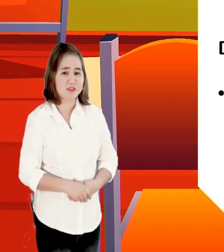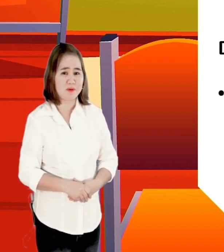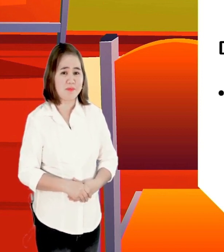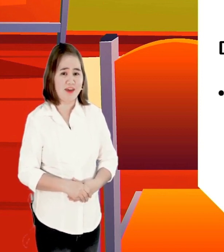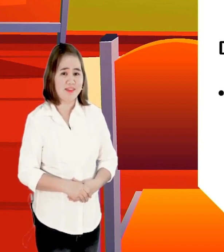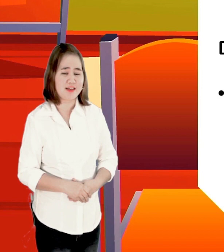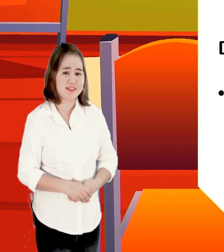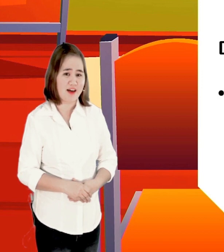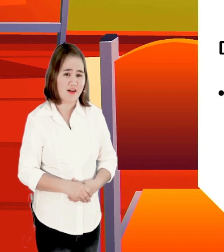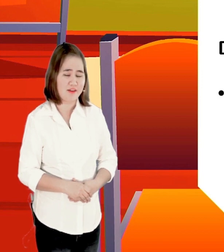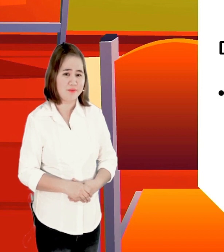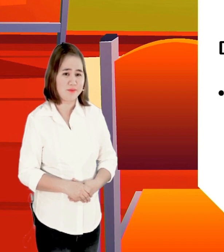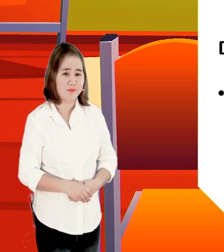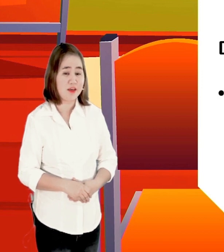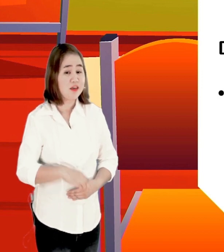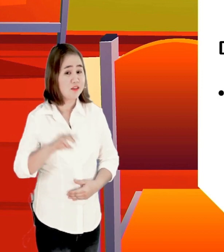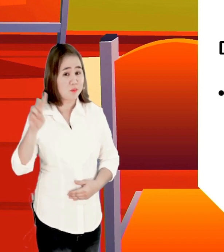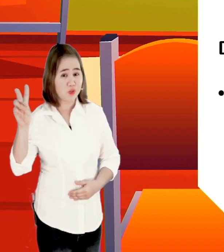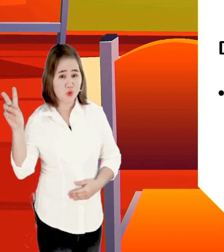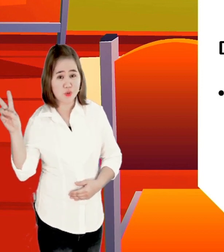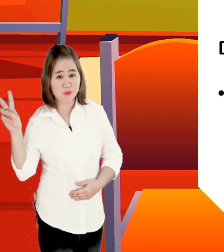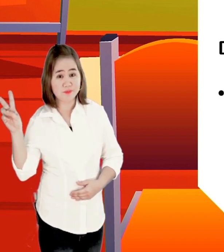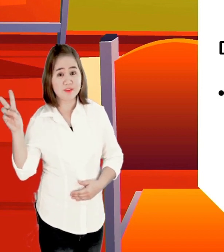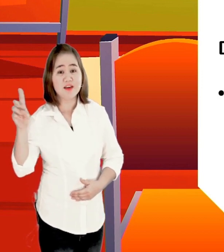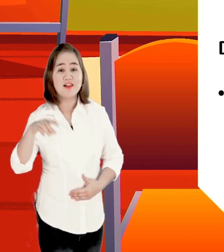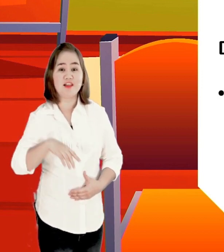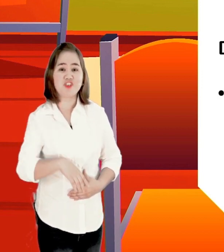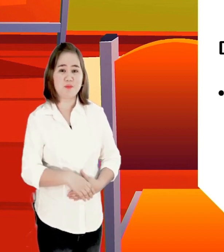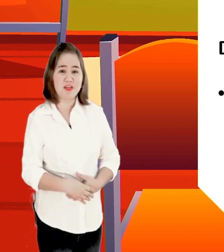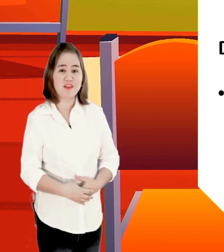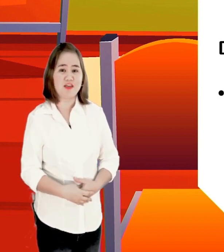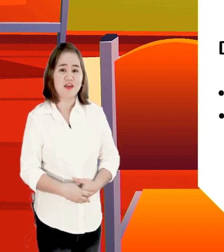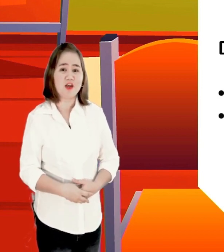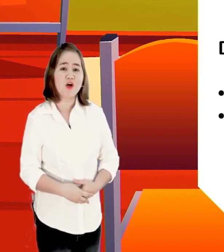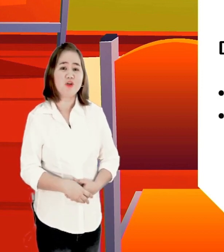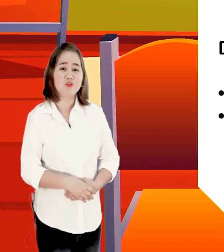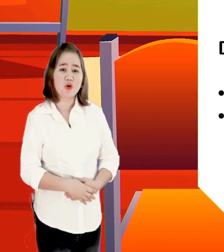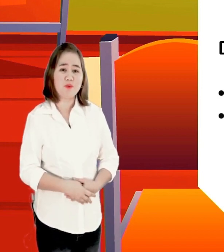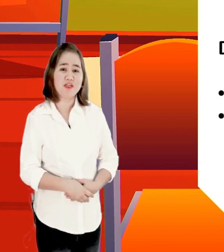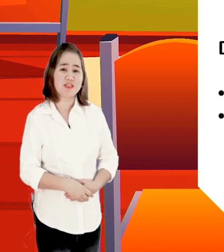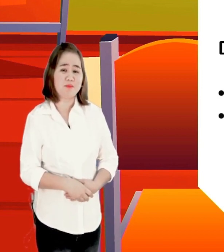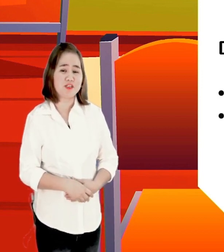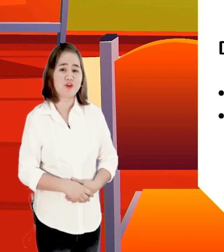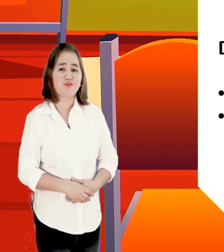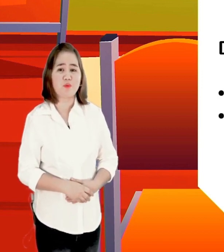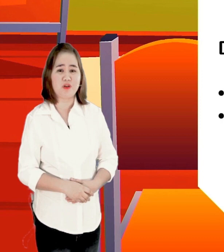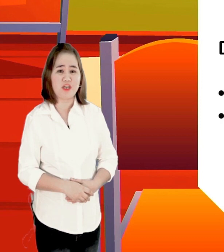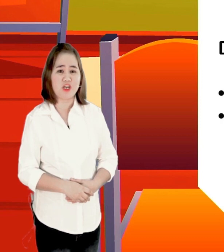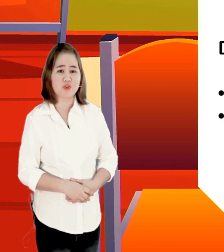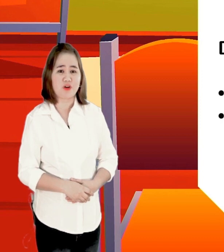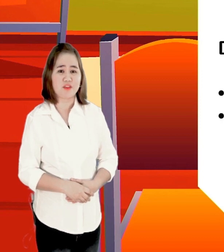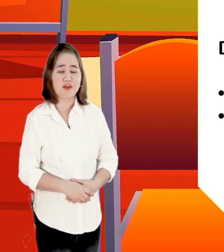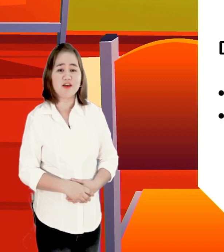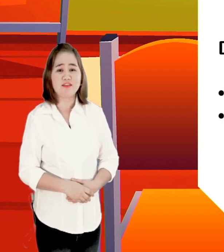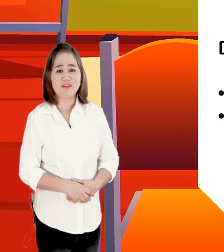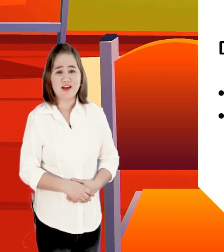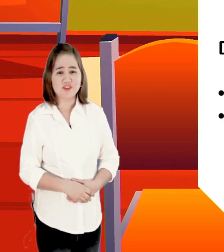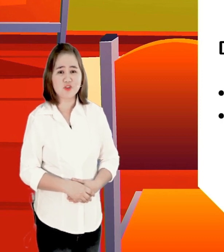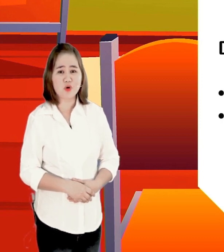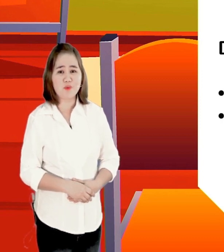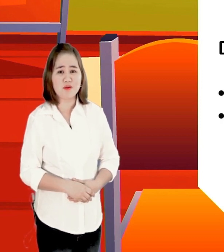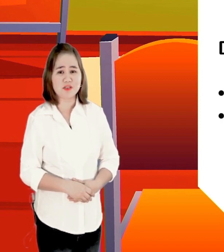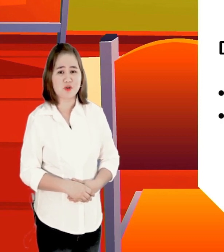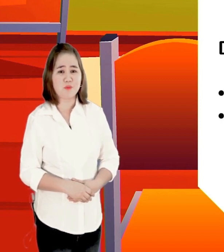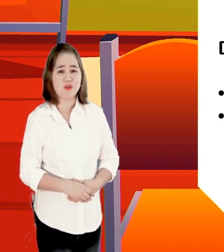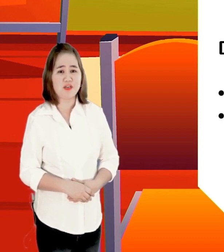measurements must be made exact. Number 2. Legibility. Drawing is a means of communication. Thus,